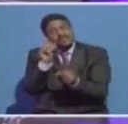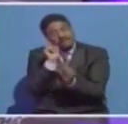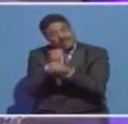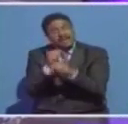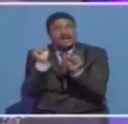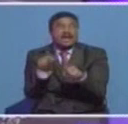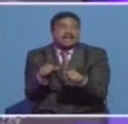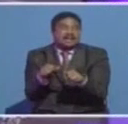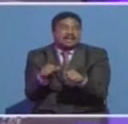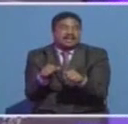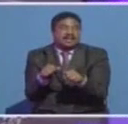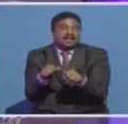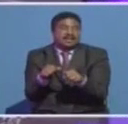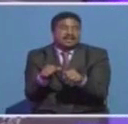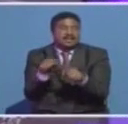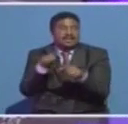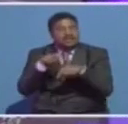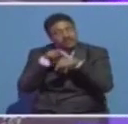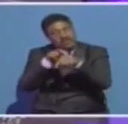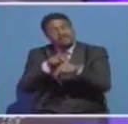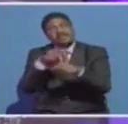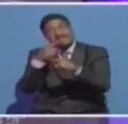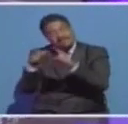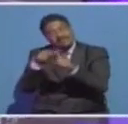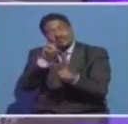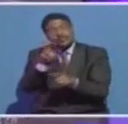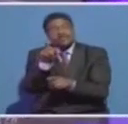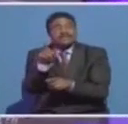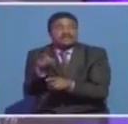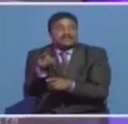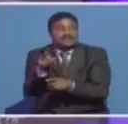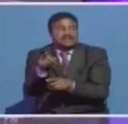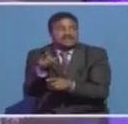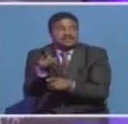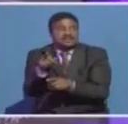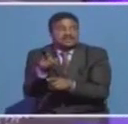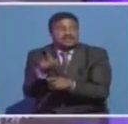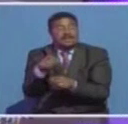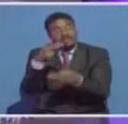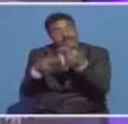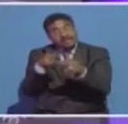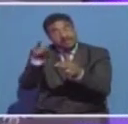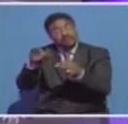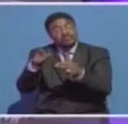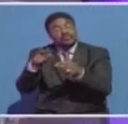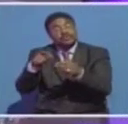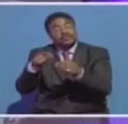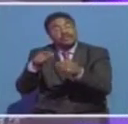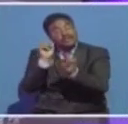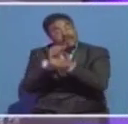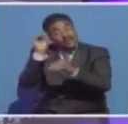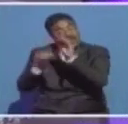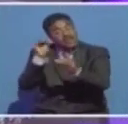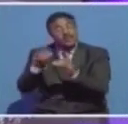for transporting passengers, maybe 5, 6 at a time. But we need to maybe grow the industry to making boats that are